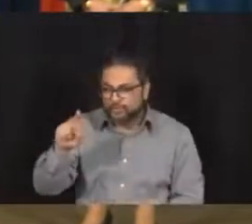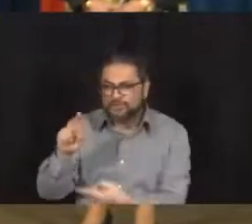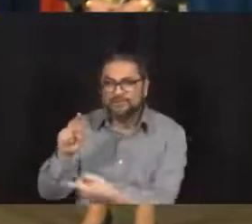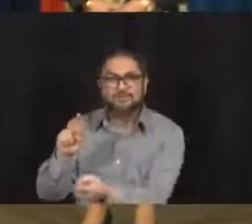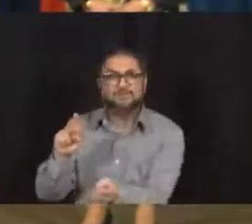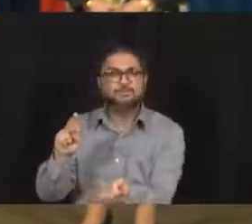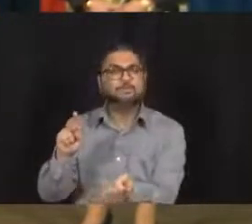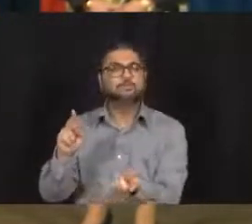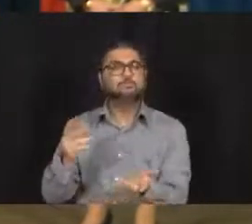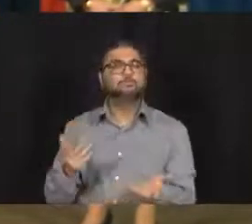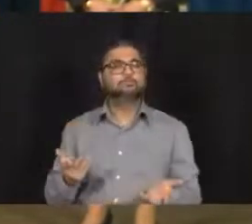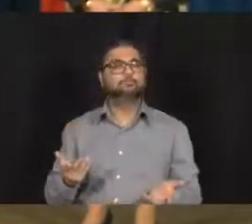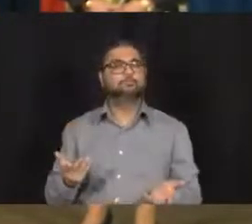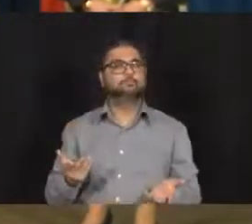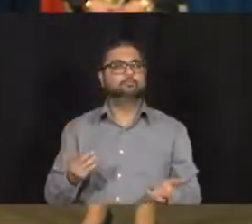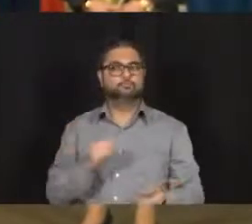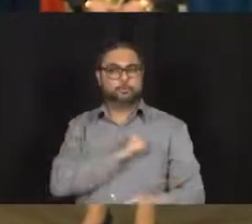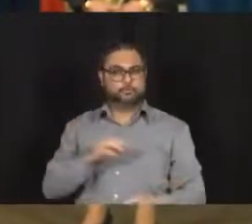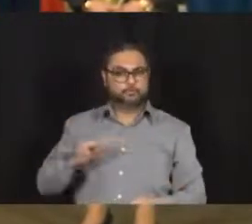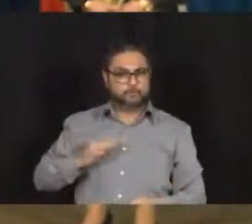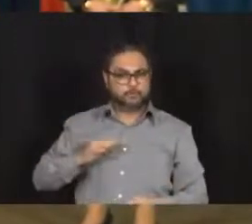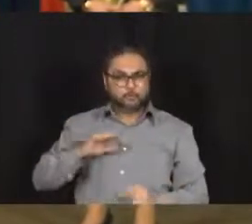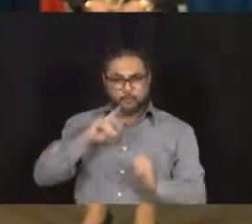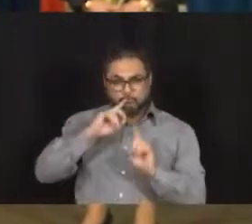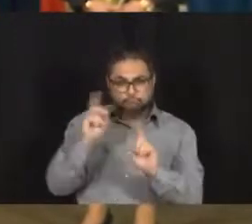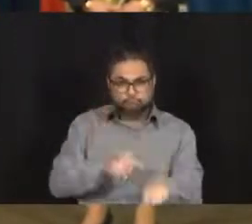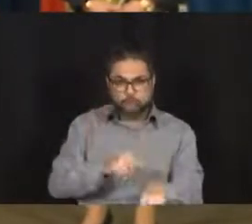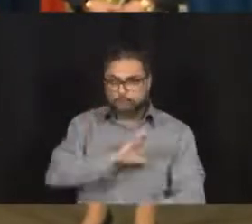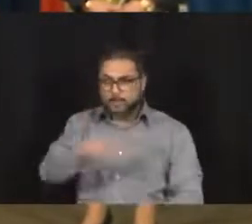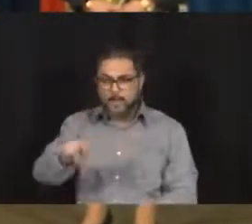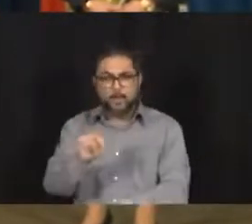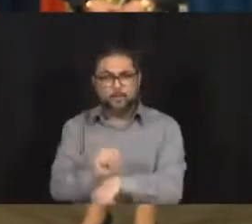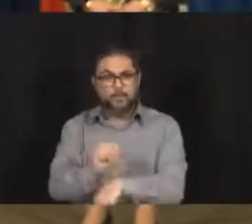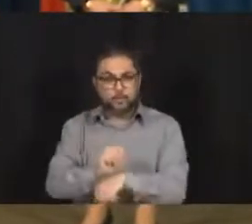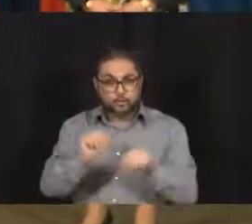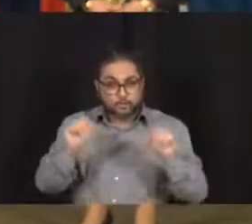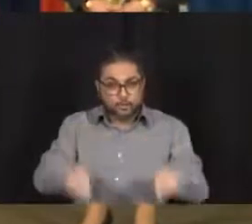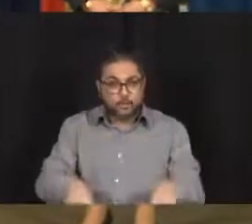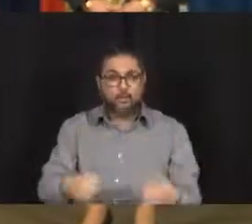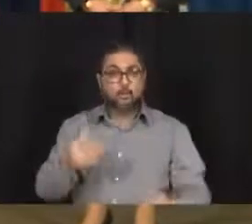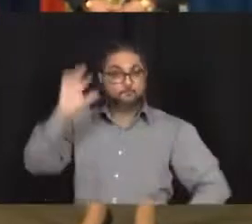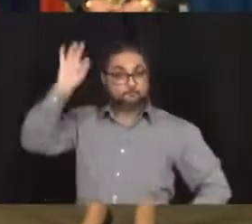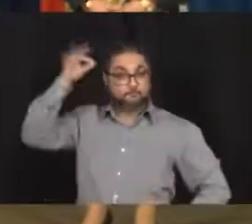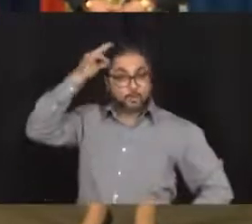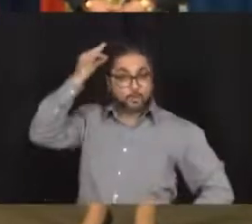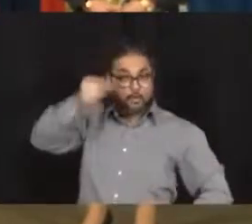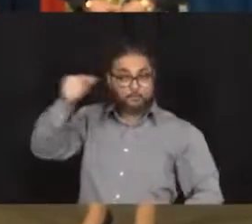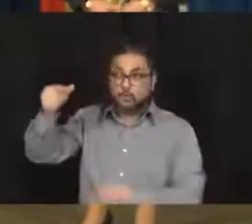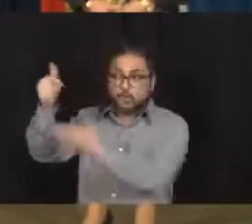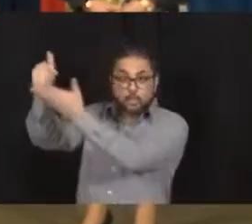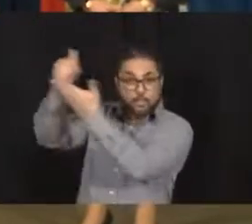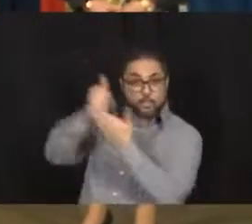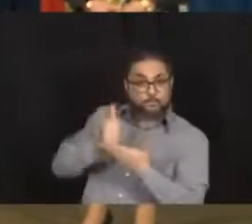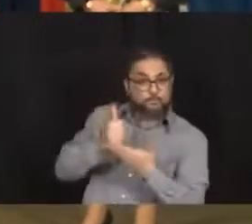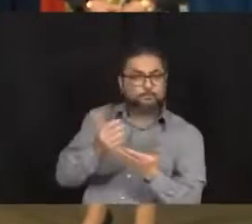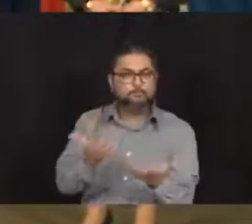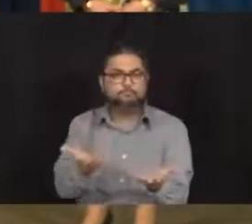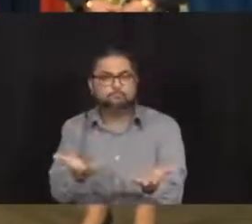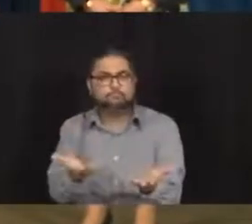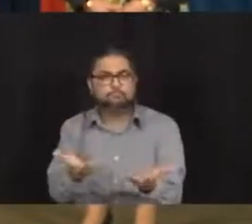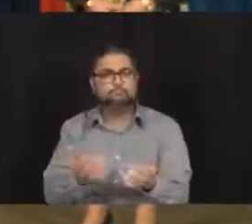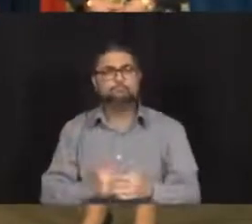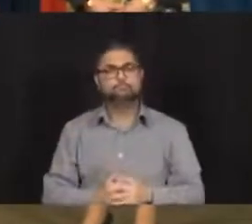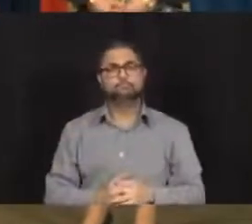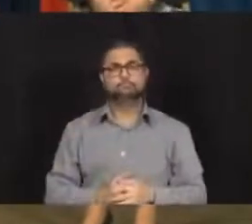force their staff back to work? Do you need more help from the federal government? Well, I've said right from day one with